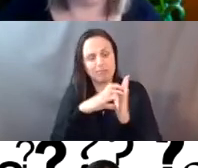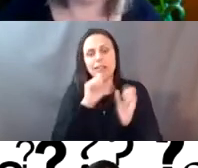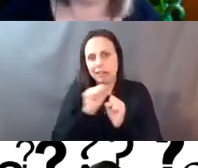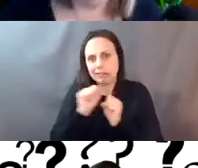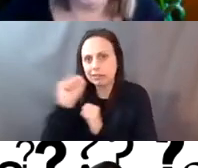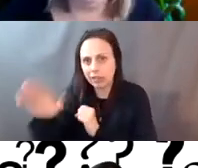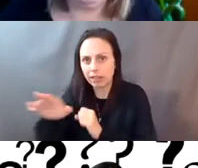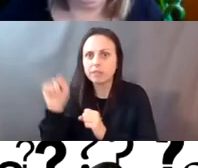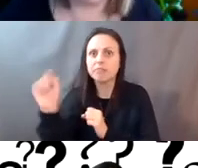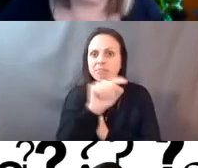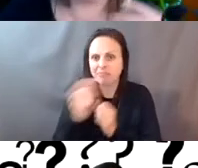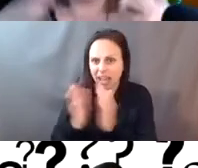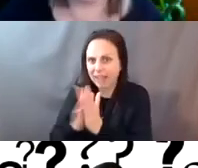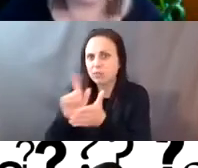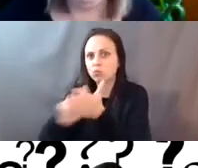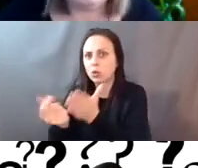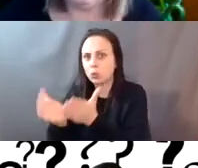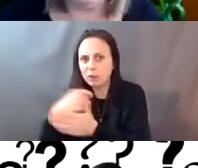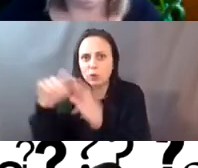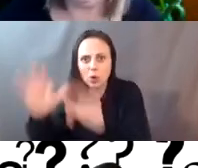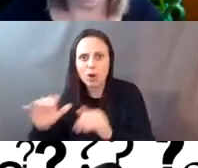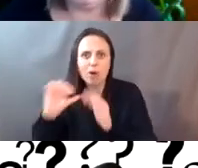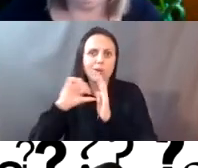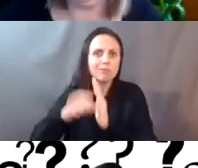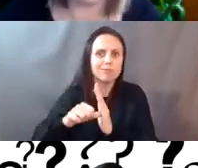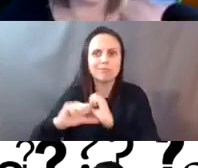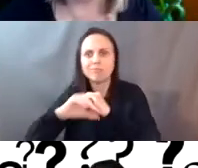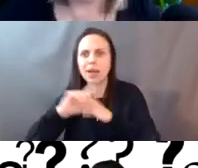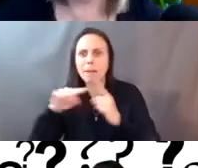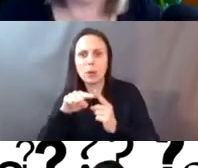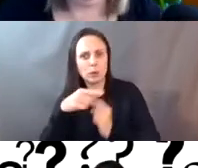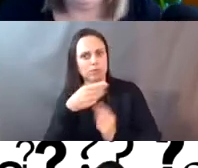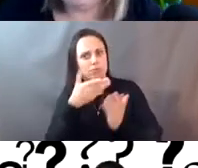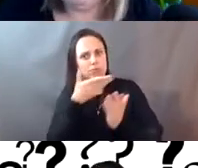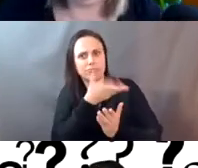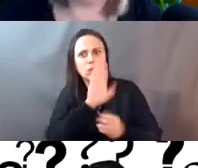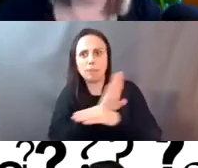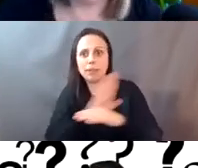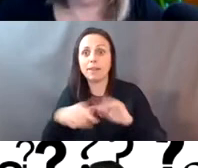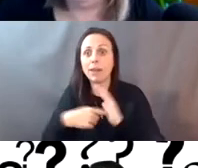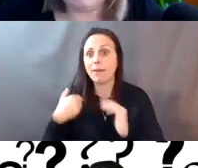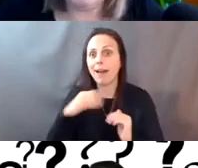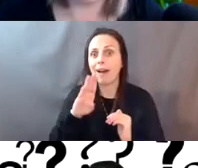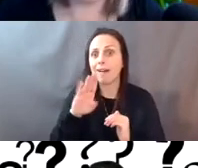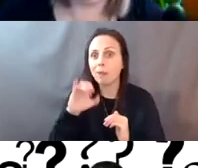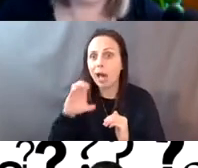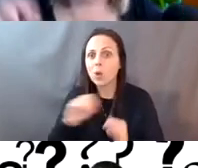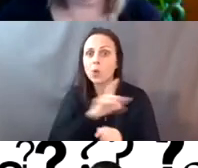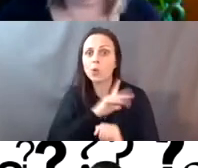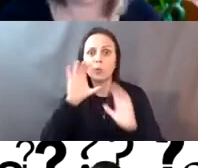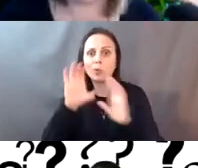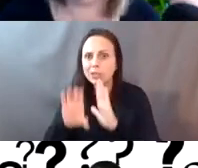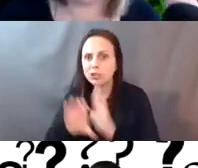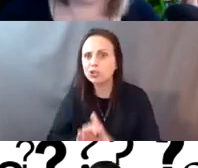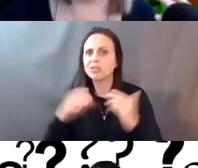to write that review or to highlight you in some way, right? So, you have your bios, you have some great pictures, you have, basically